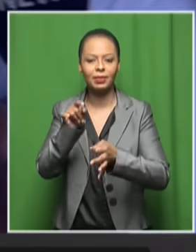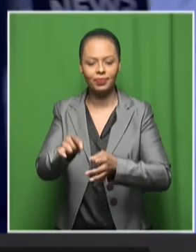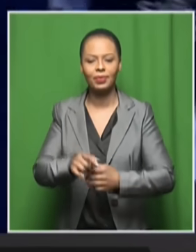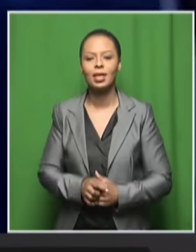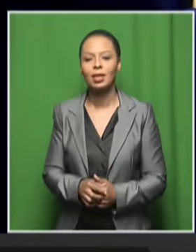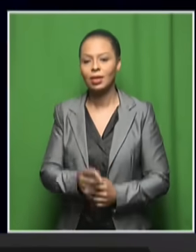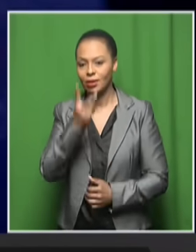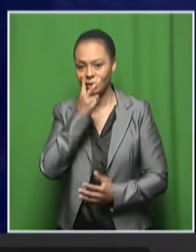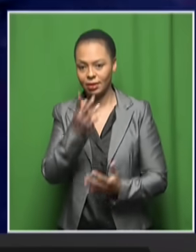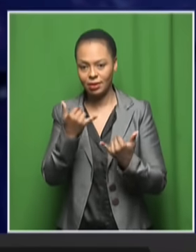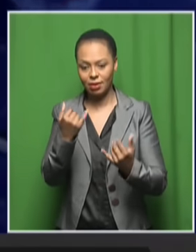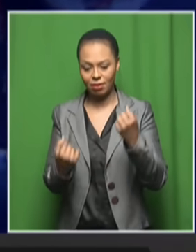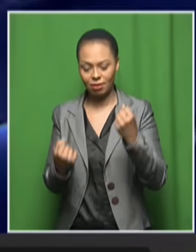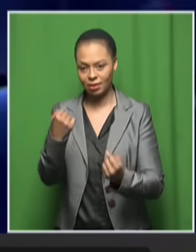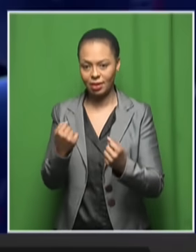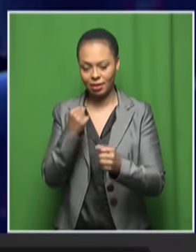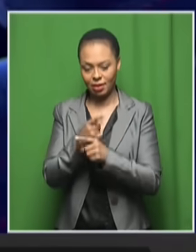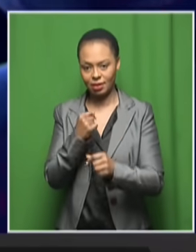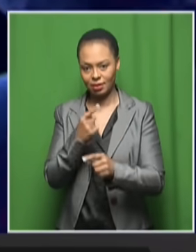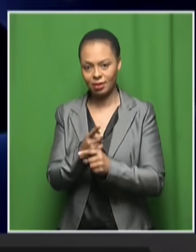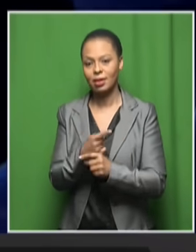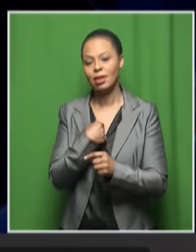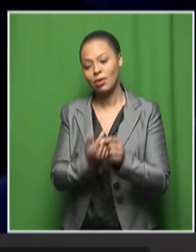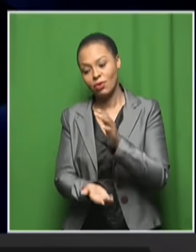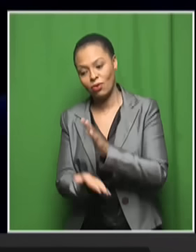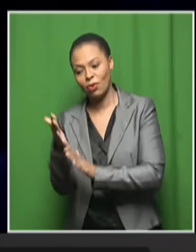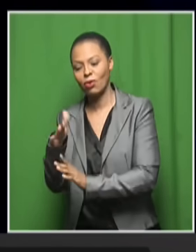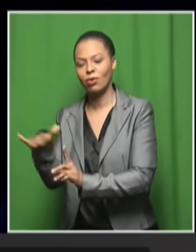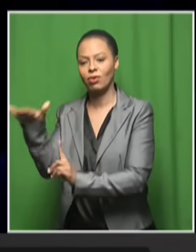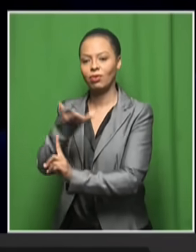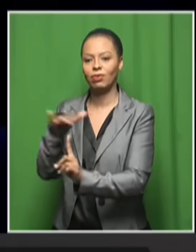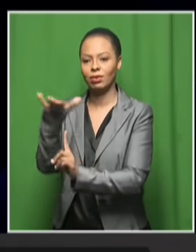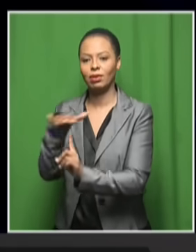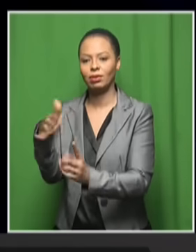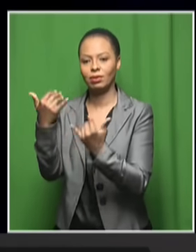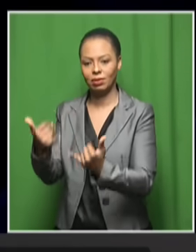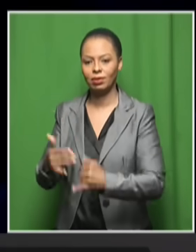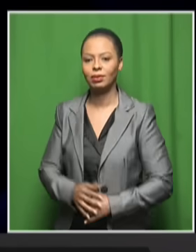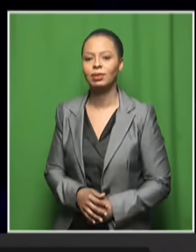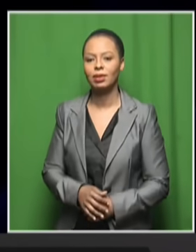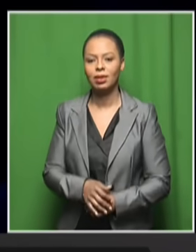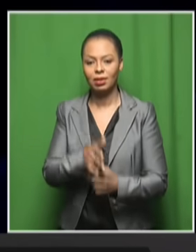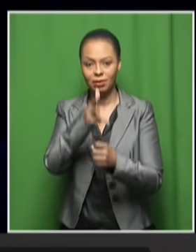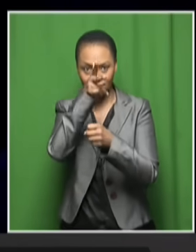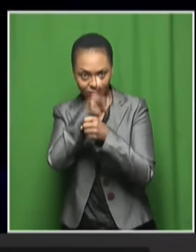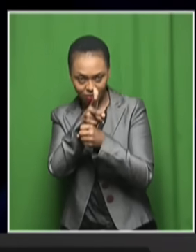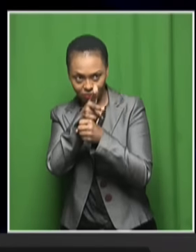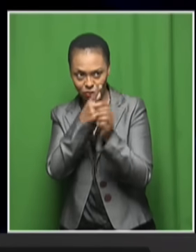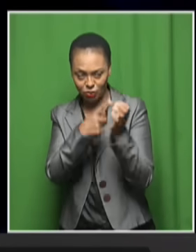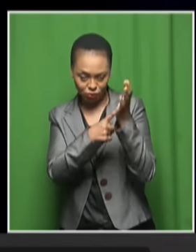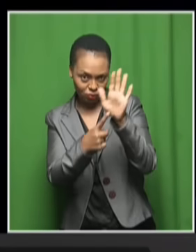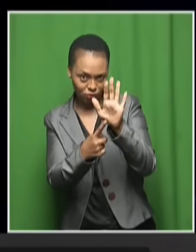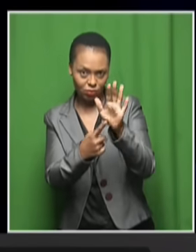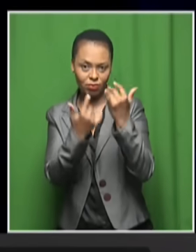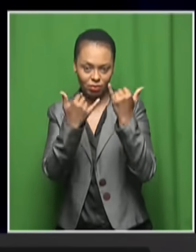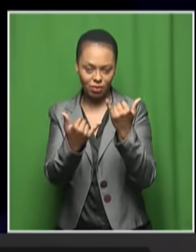is leaving now to the venue. As you can see, our video journalist Stelo Hlanula showing you the driver